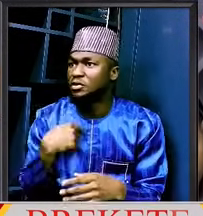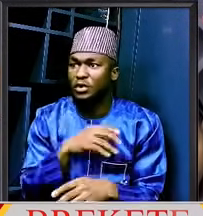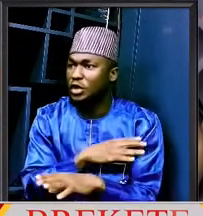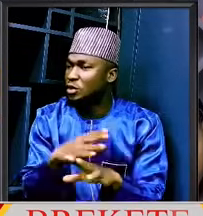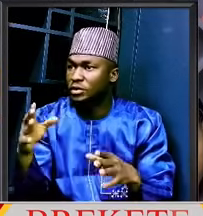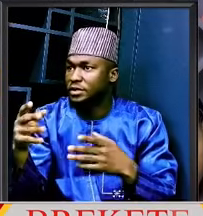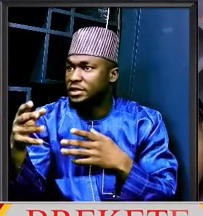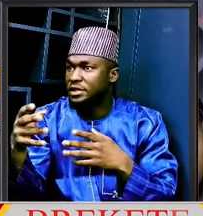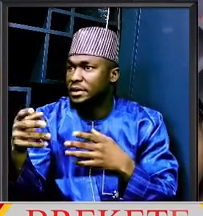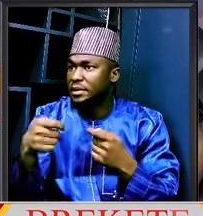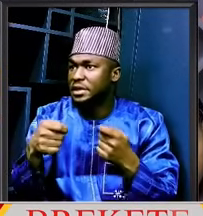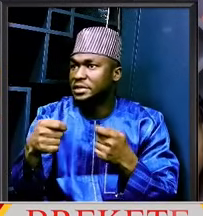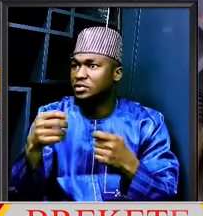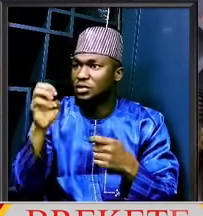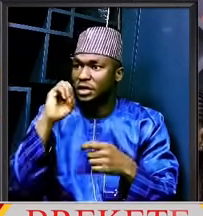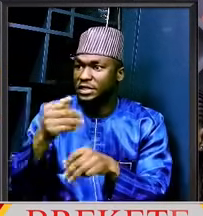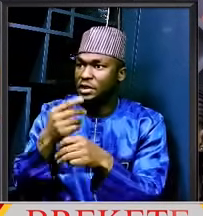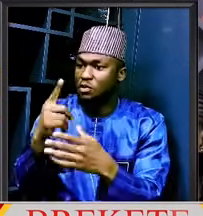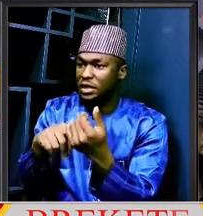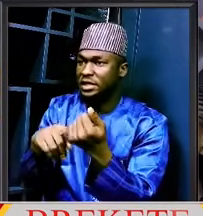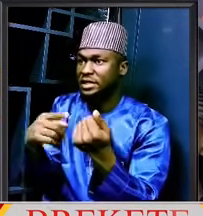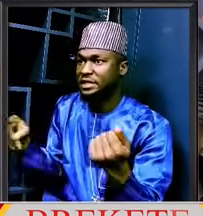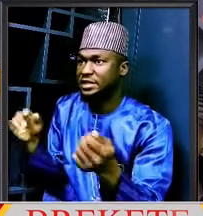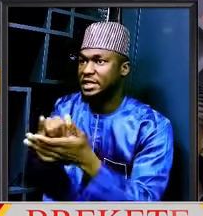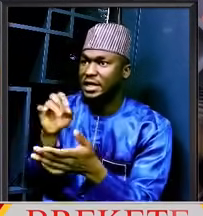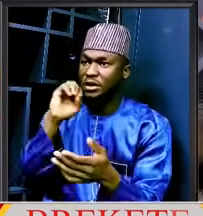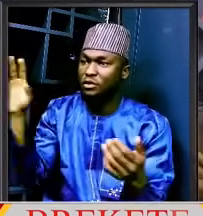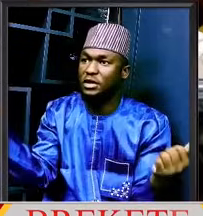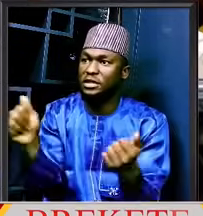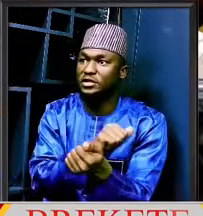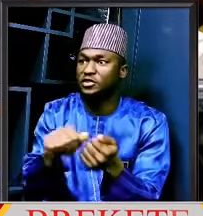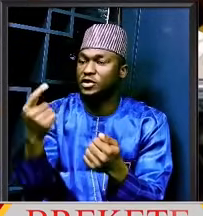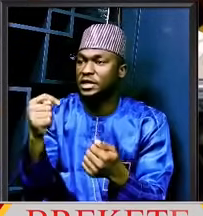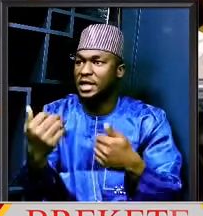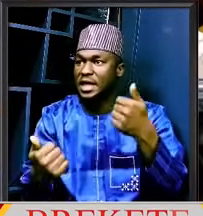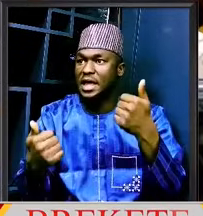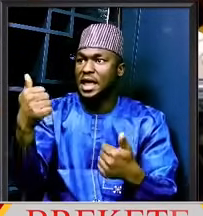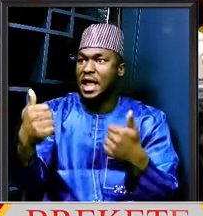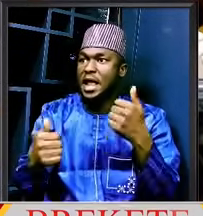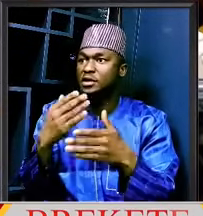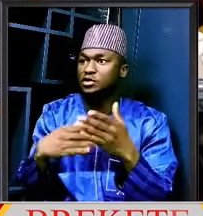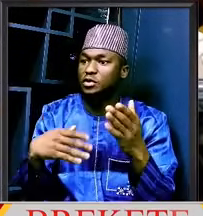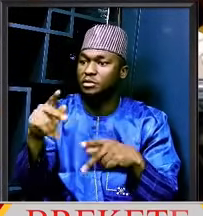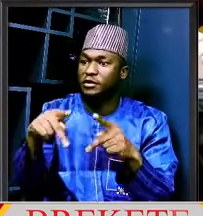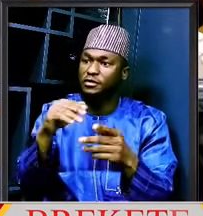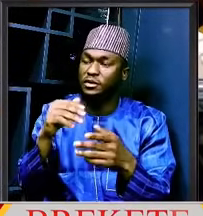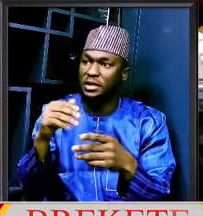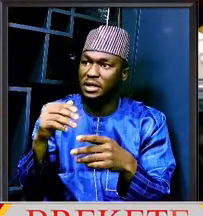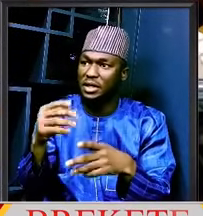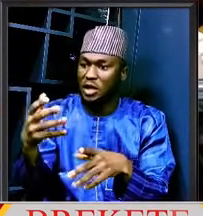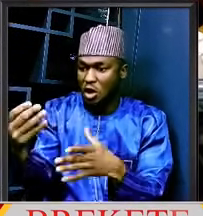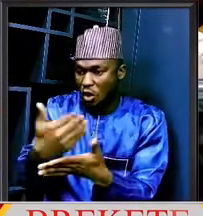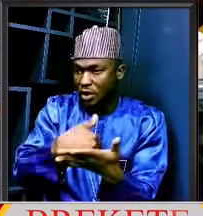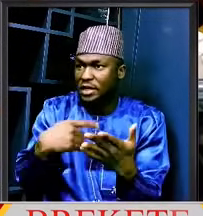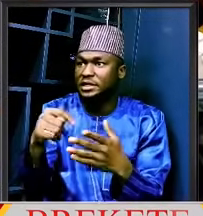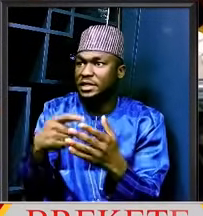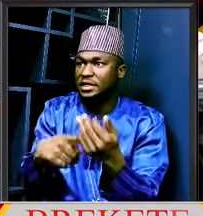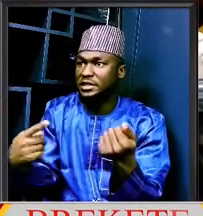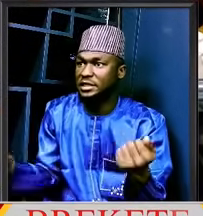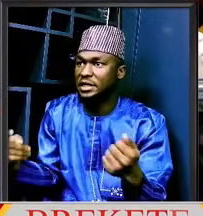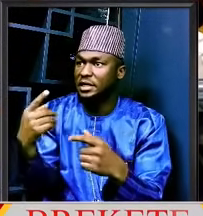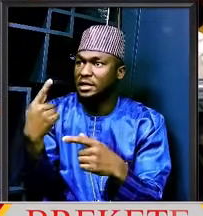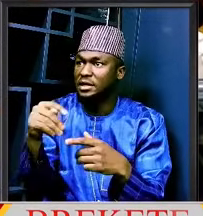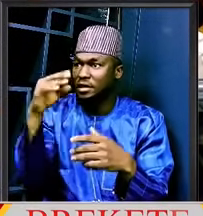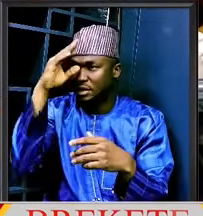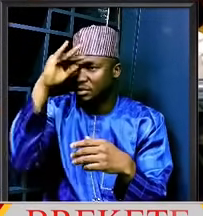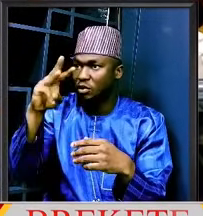That is how he took stick that he was going to destroy the car. Other people that gathered collected the stick. He now went into the car. The boy